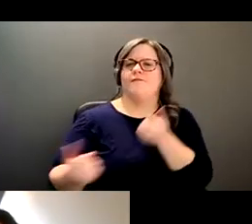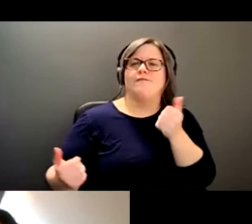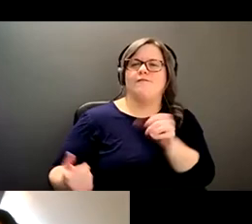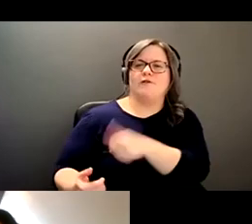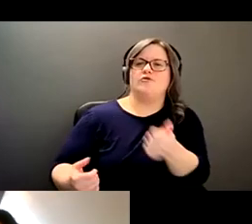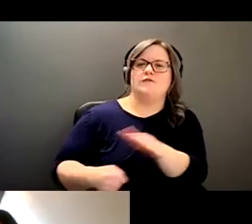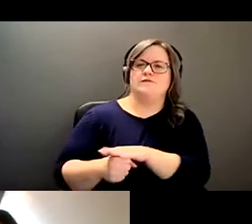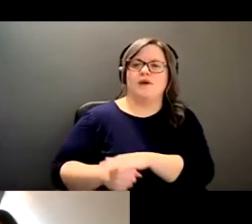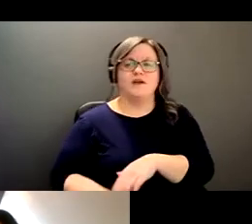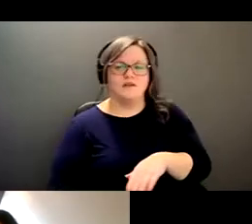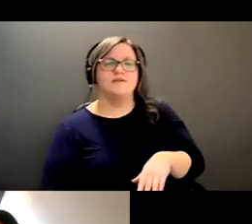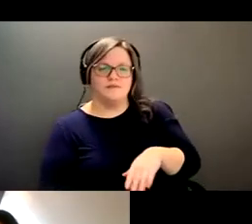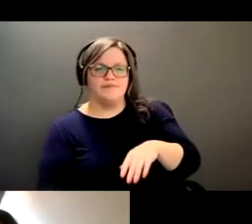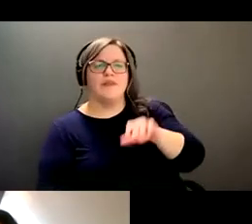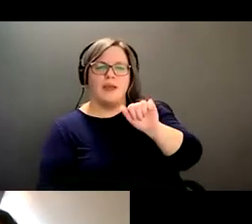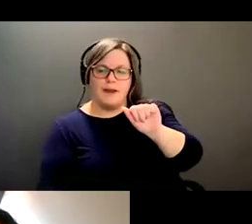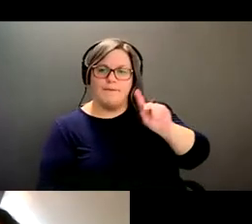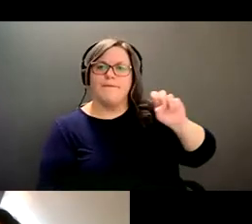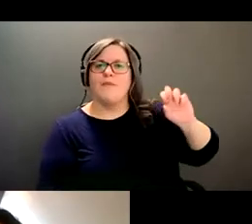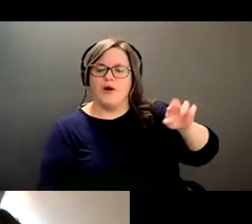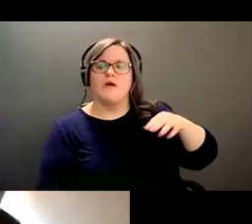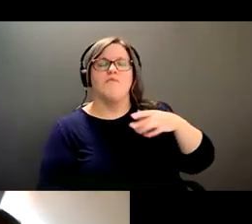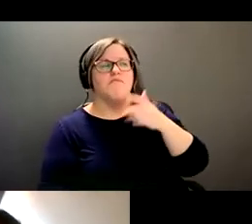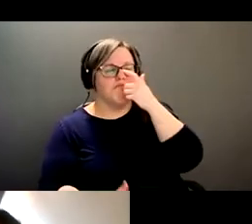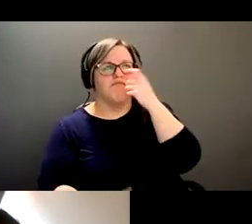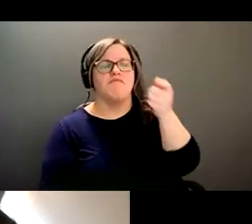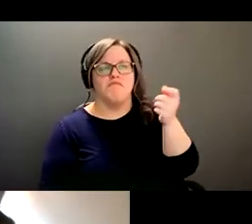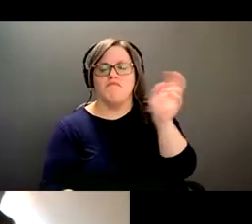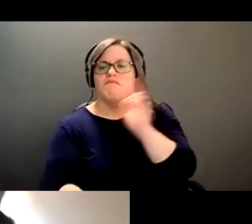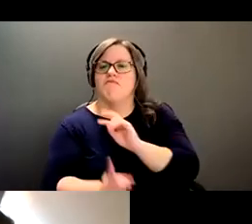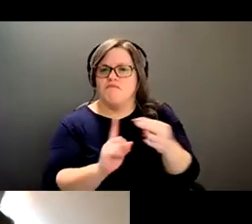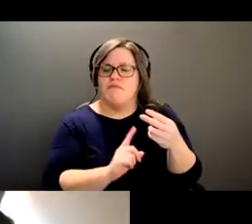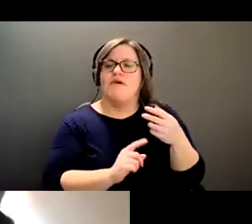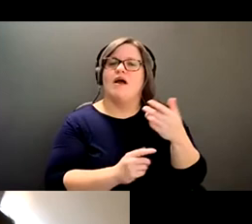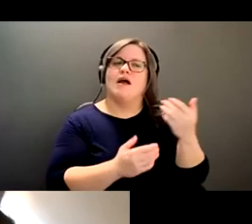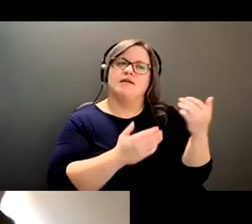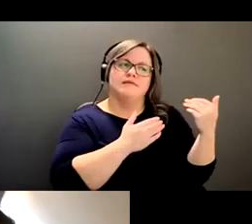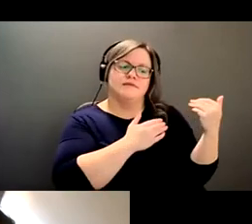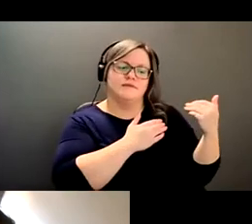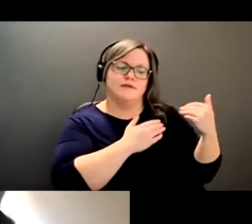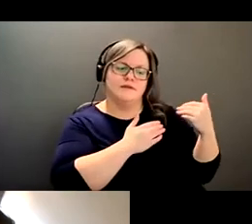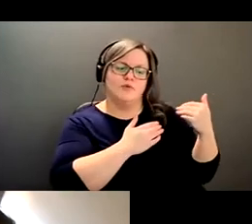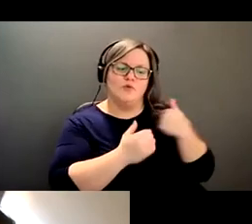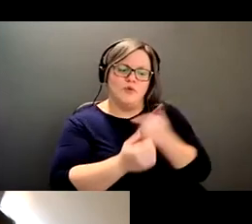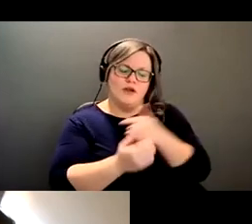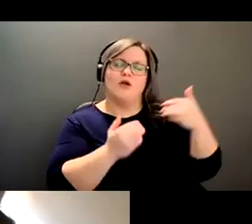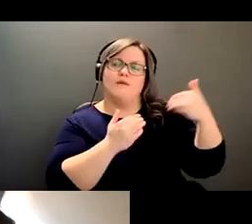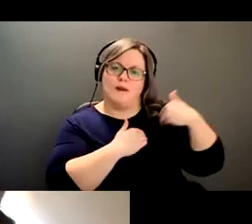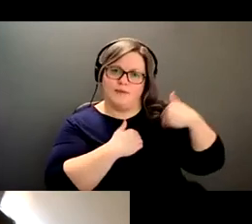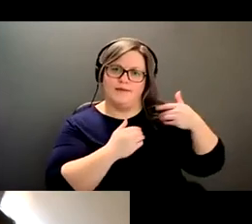from an institutional perspective, I think accountability to so many different communities and really